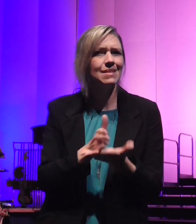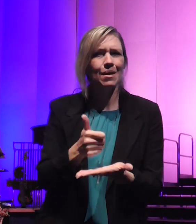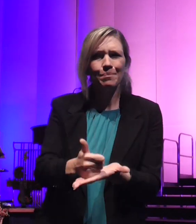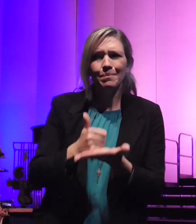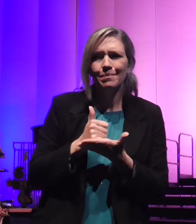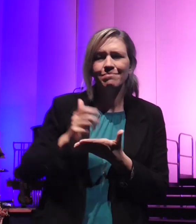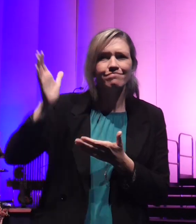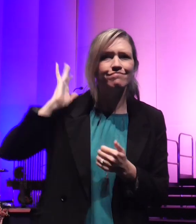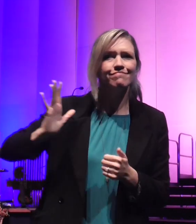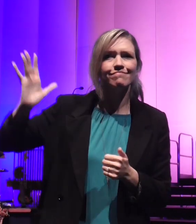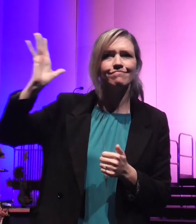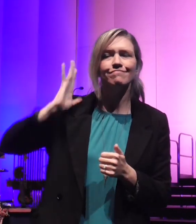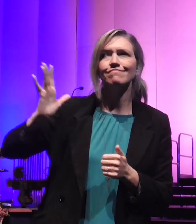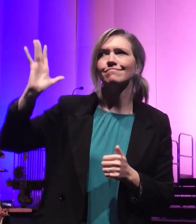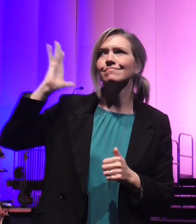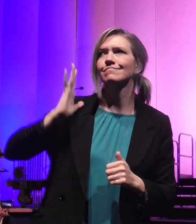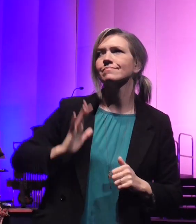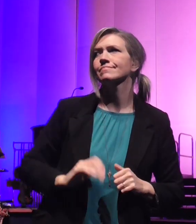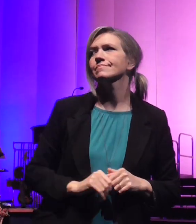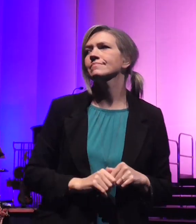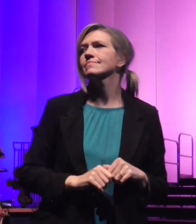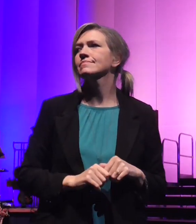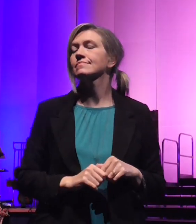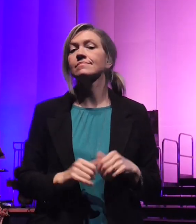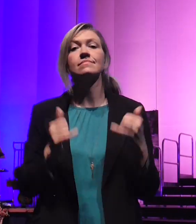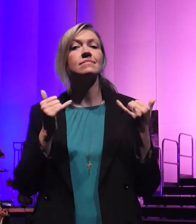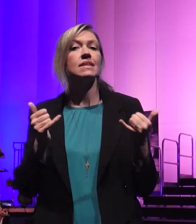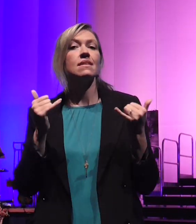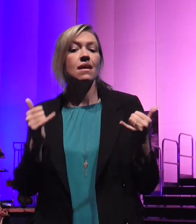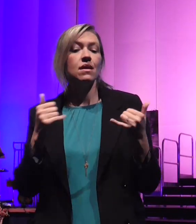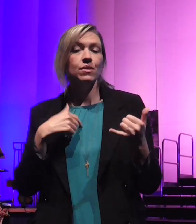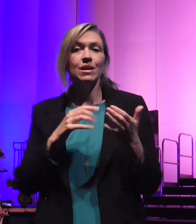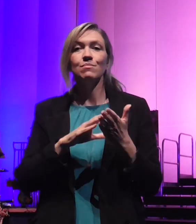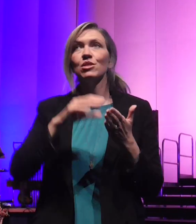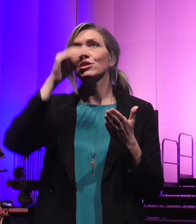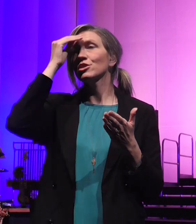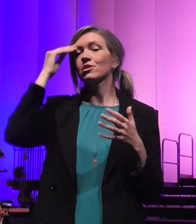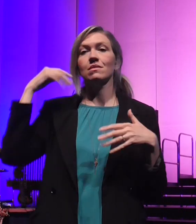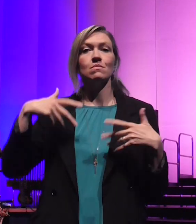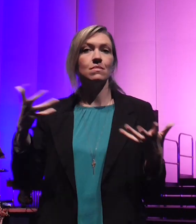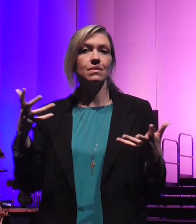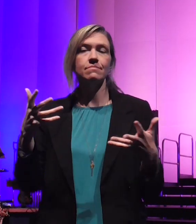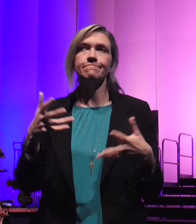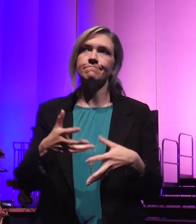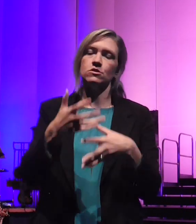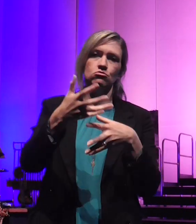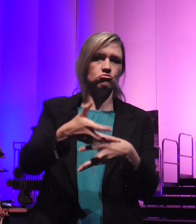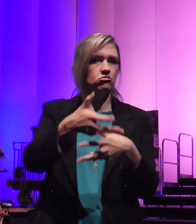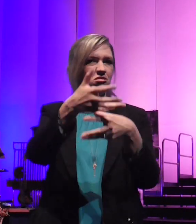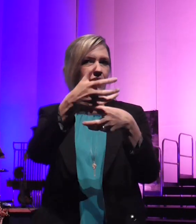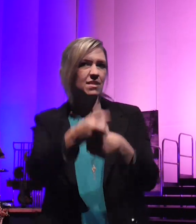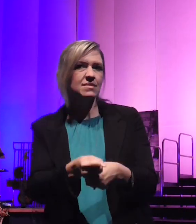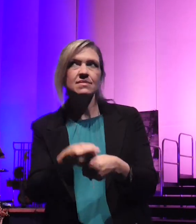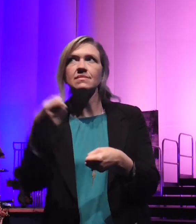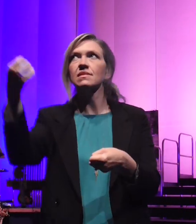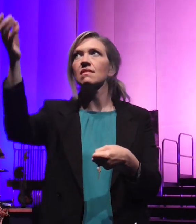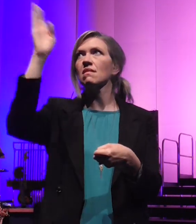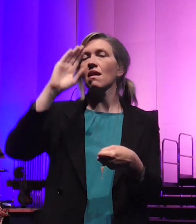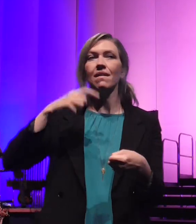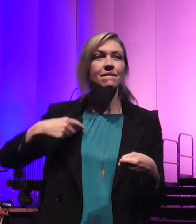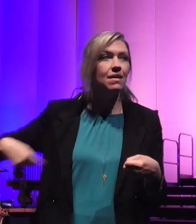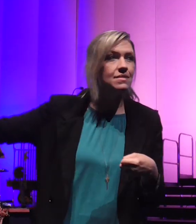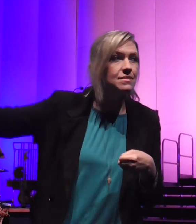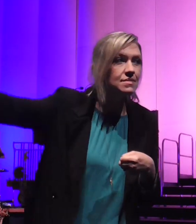me long ago. Now I'm learning to trust in the God